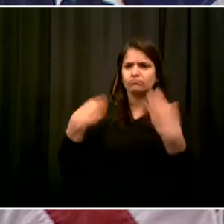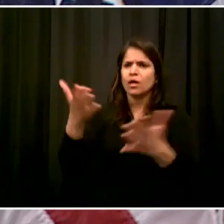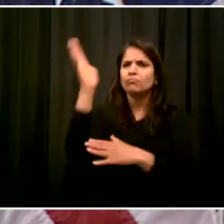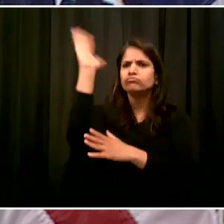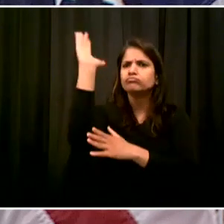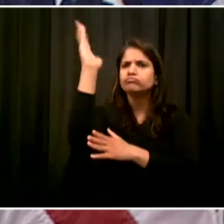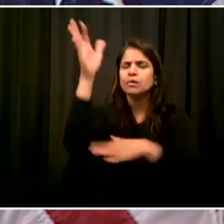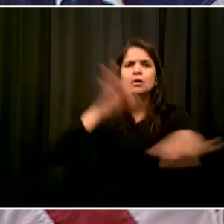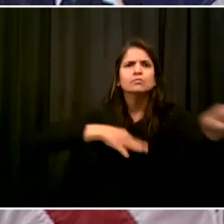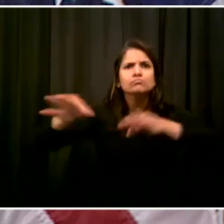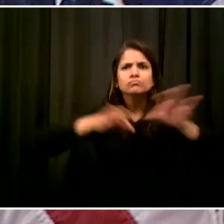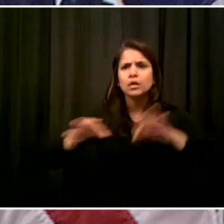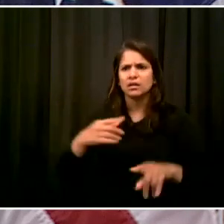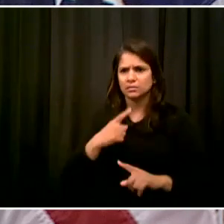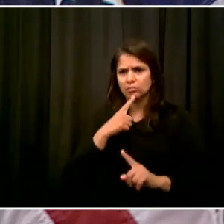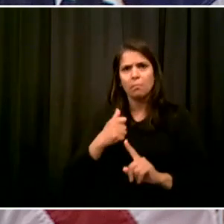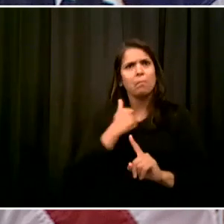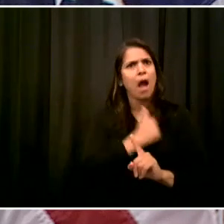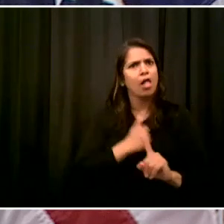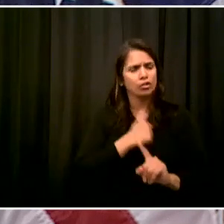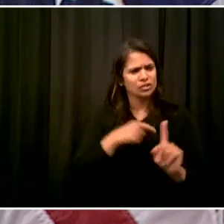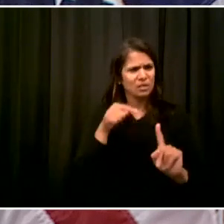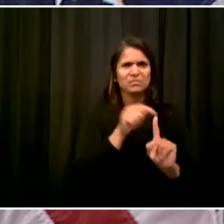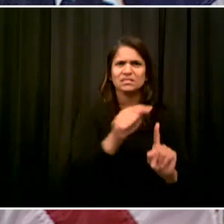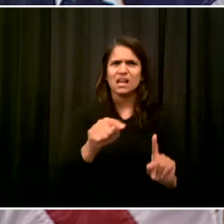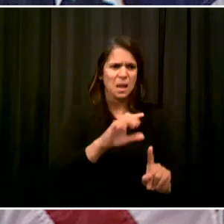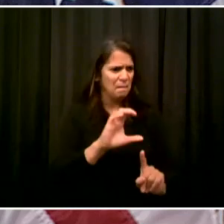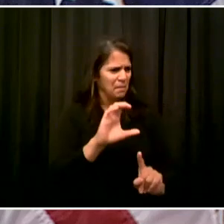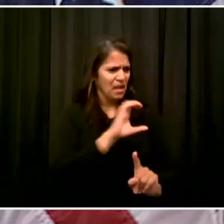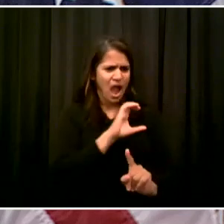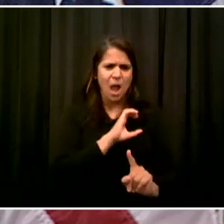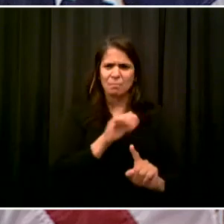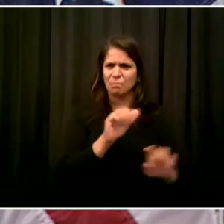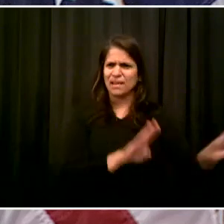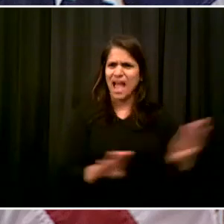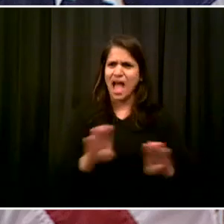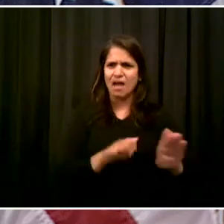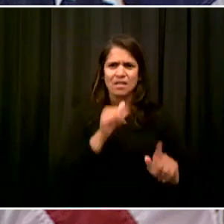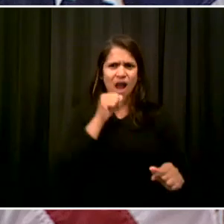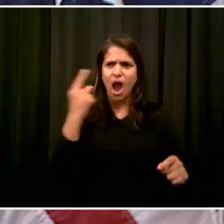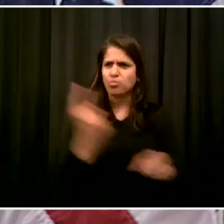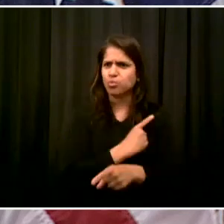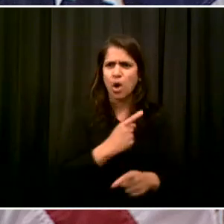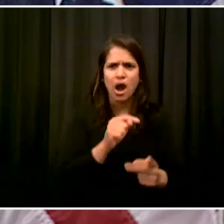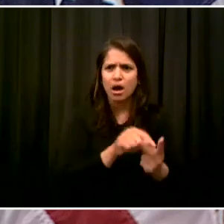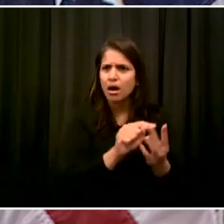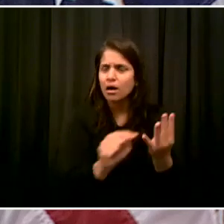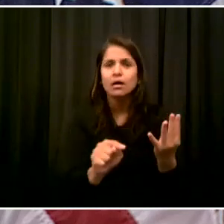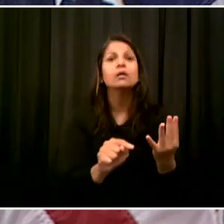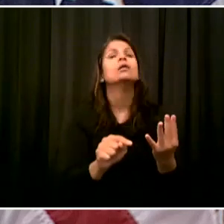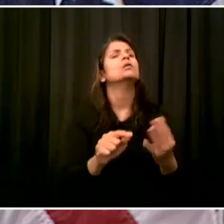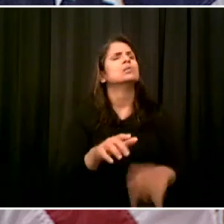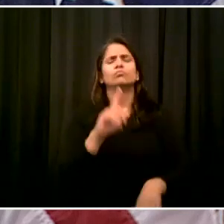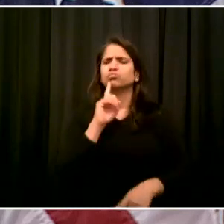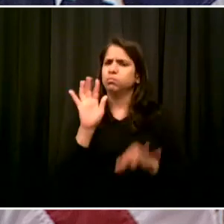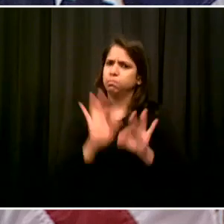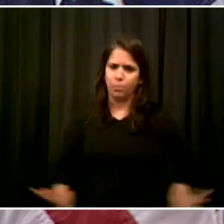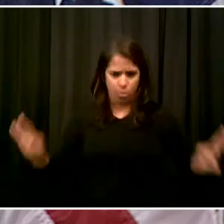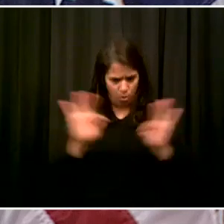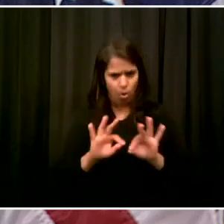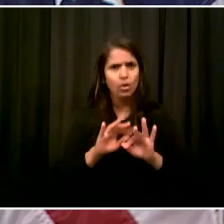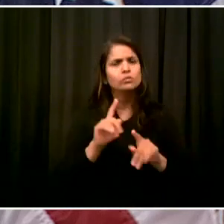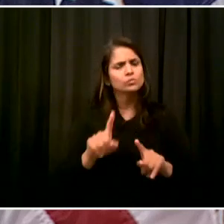also said that discipline is coming, and is coming quickly. He said very clearly that there are several officers who